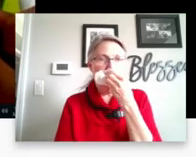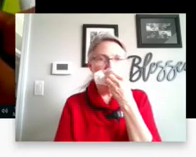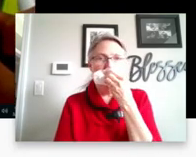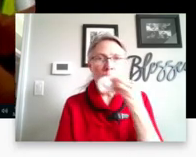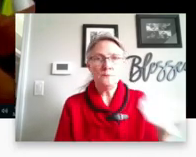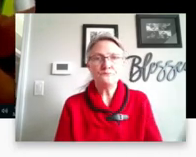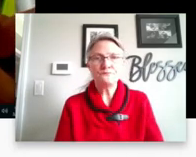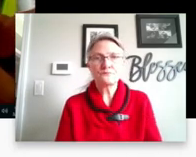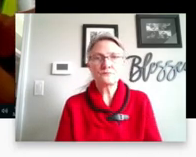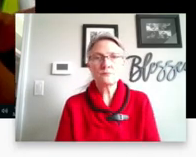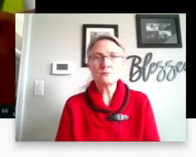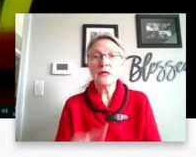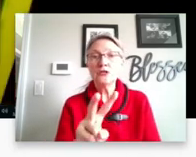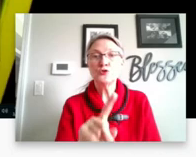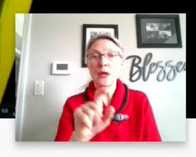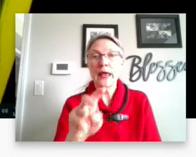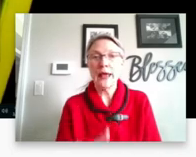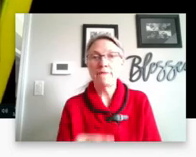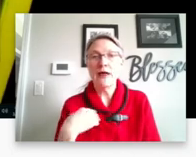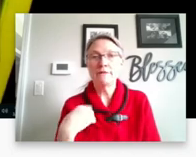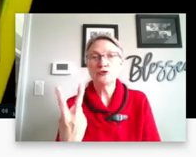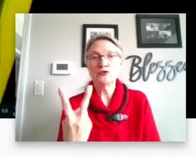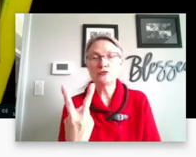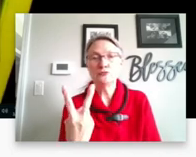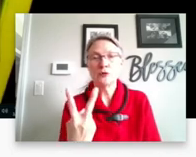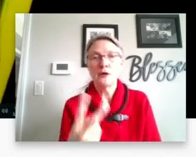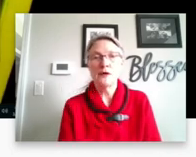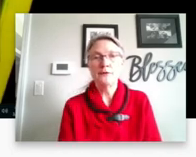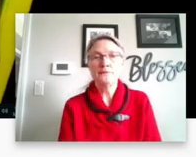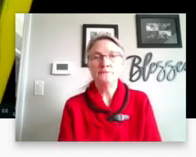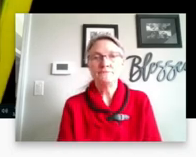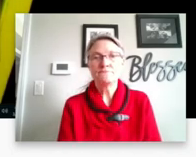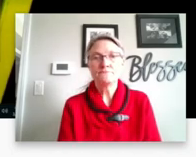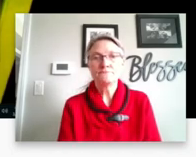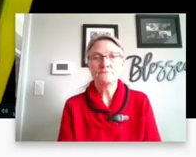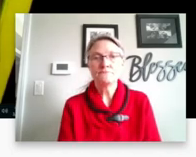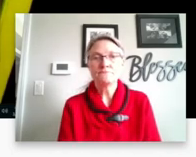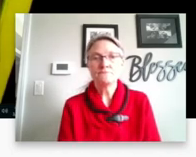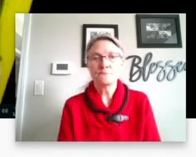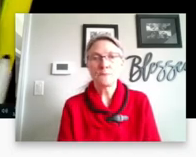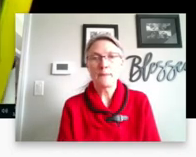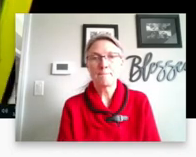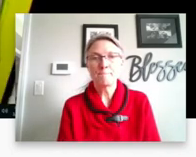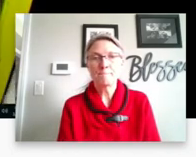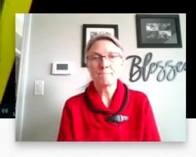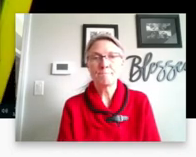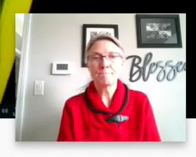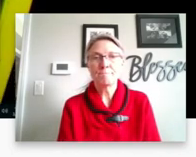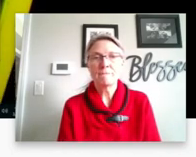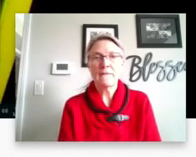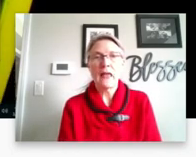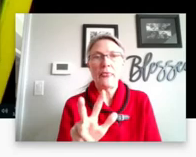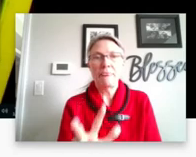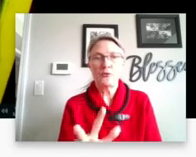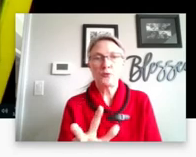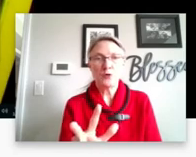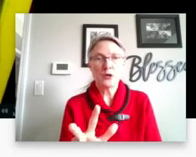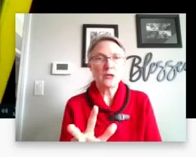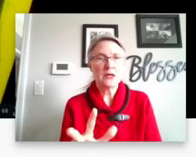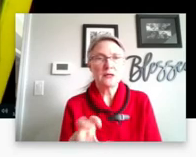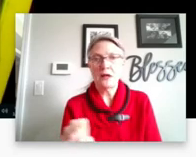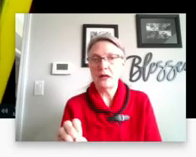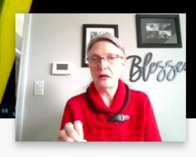on at 2.5, I've also got 2 data points. So I'll make 2 X's again. Skipping down to